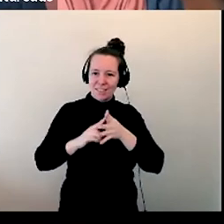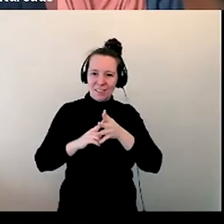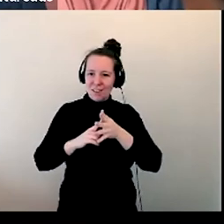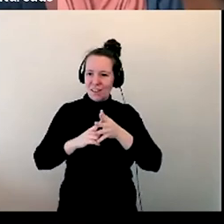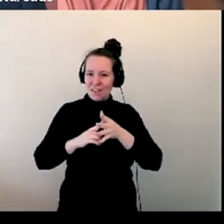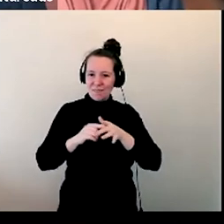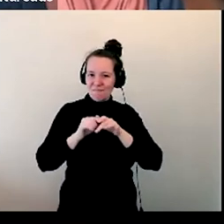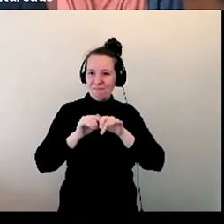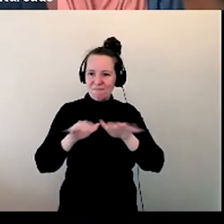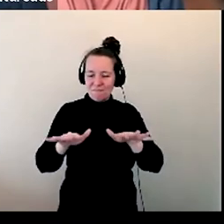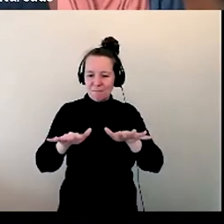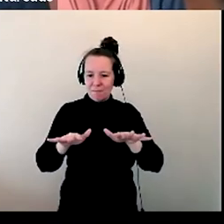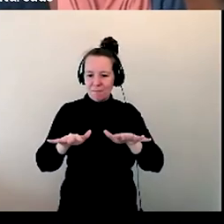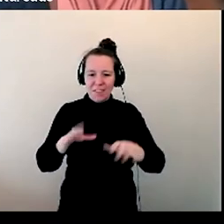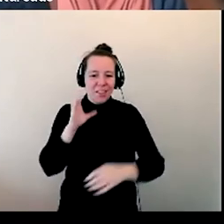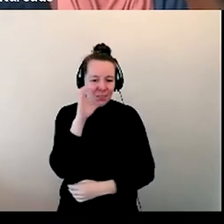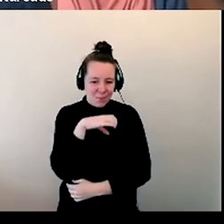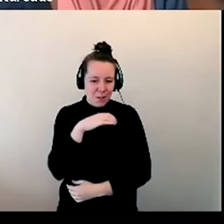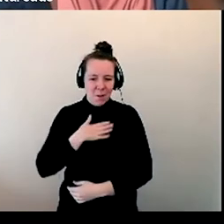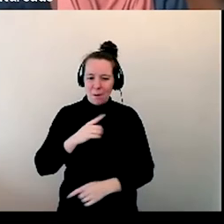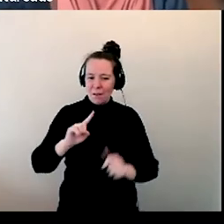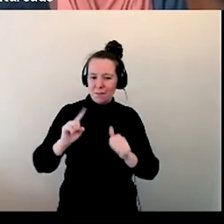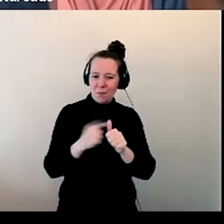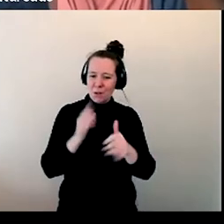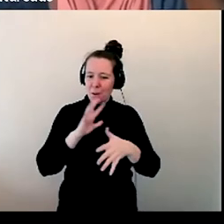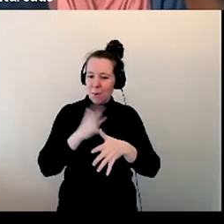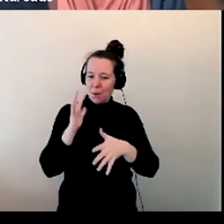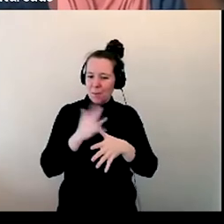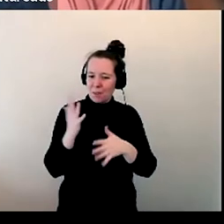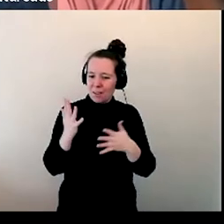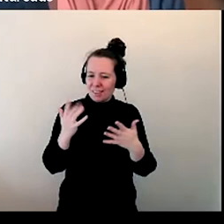to go viral was not book talk related. Who knew?